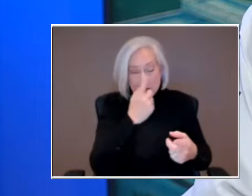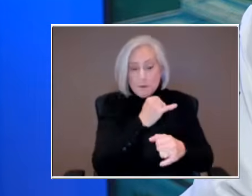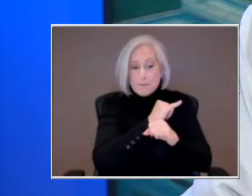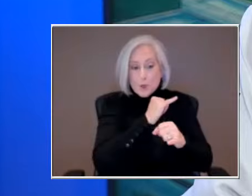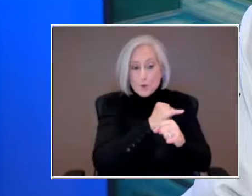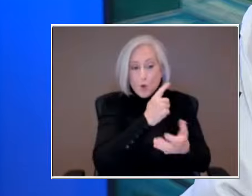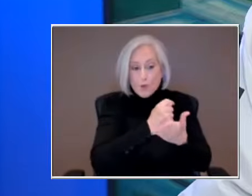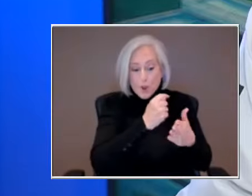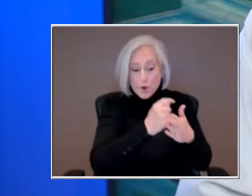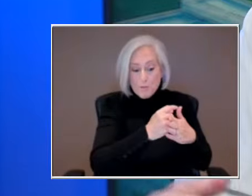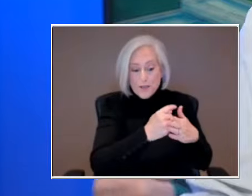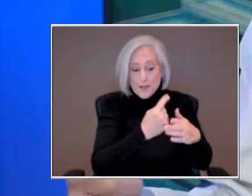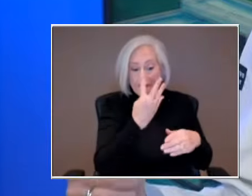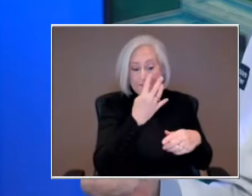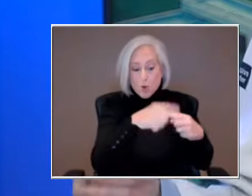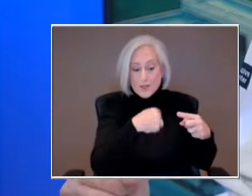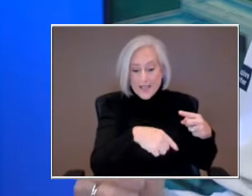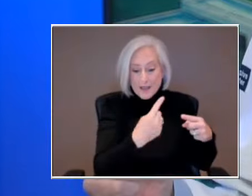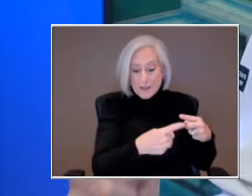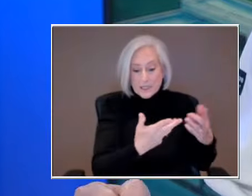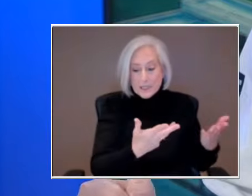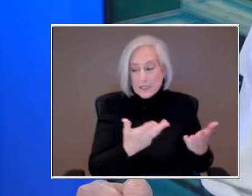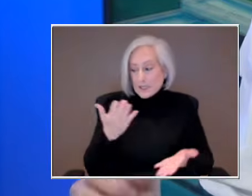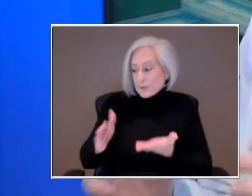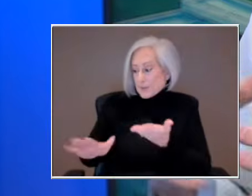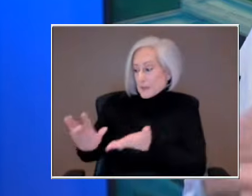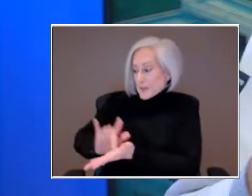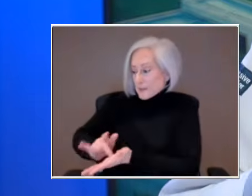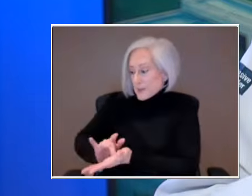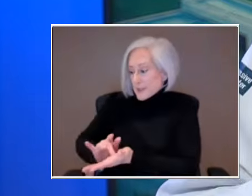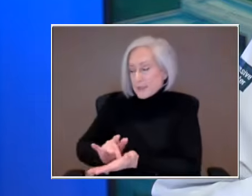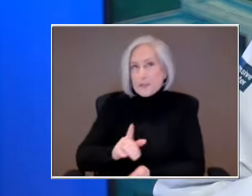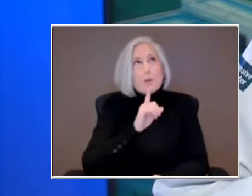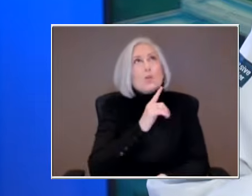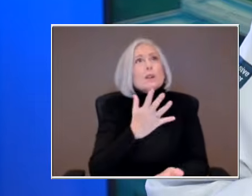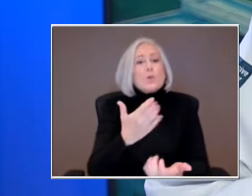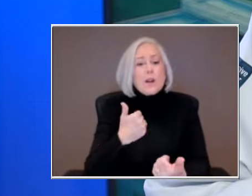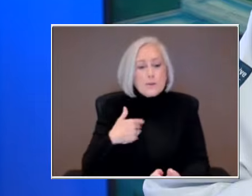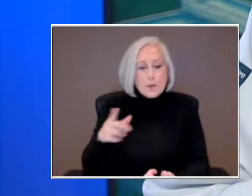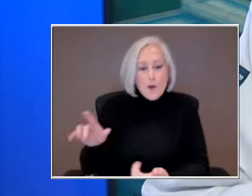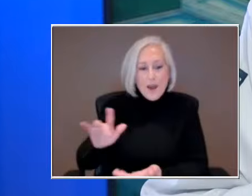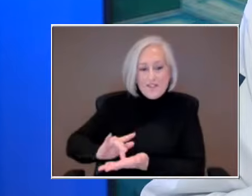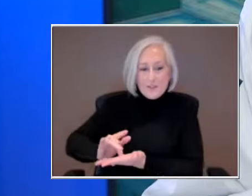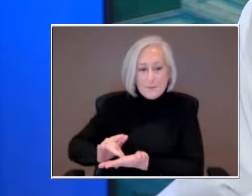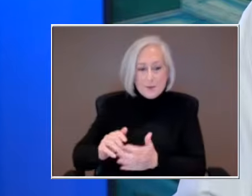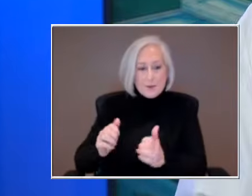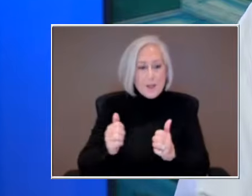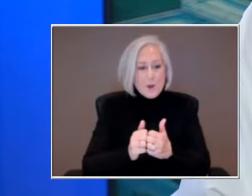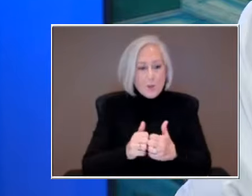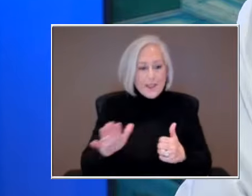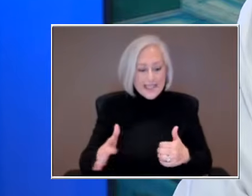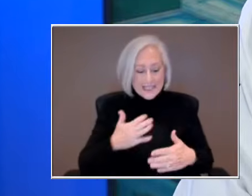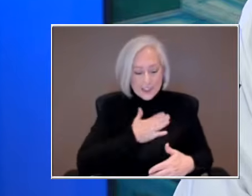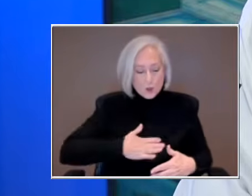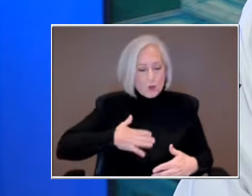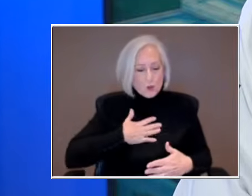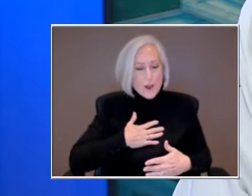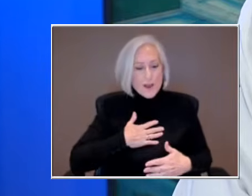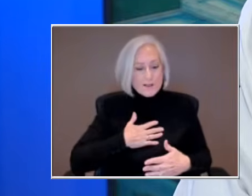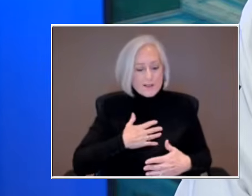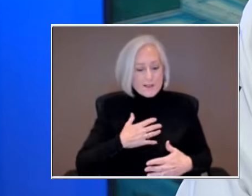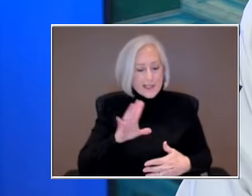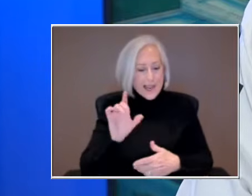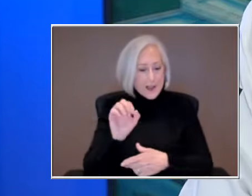it could have been the pills, and I really wanted him to get the pills. Yes. He really needed them with his bulky disease in the chest. So It was